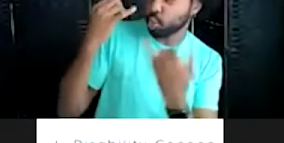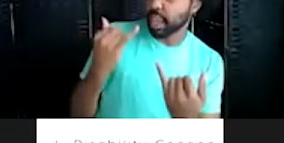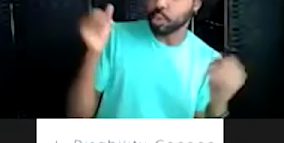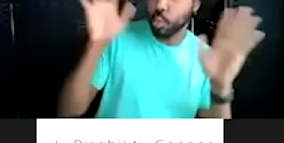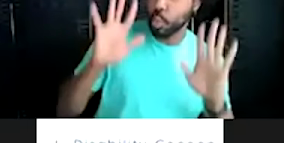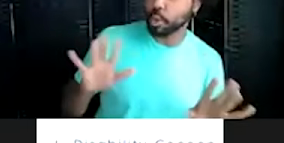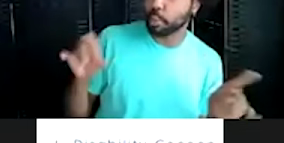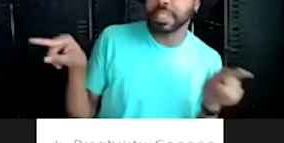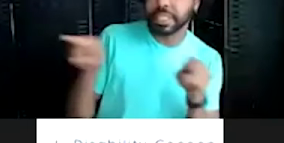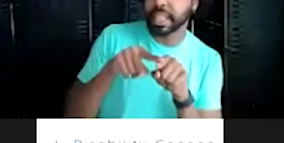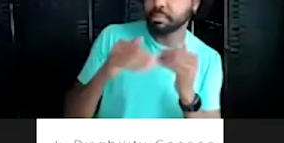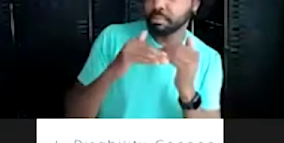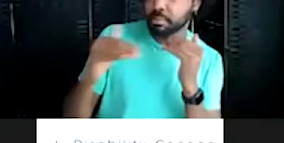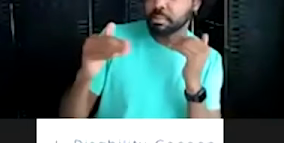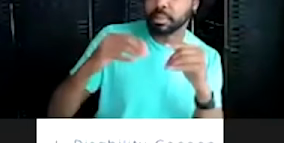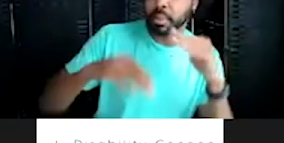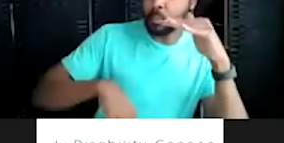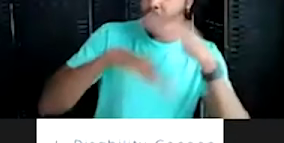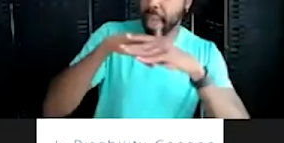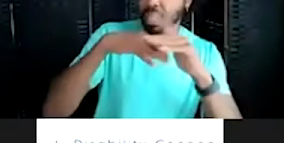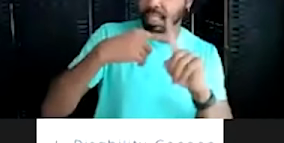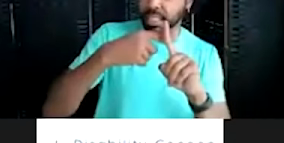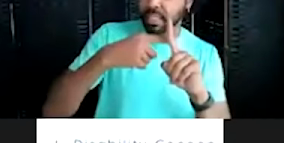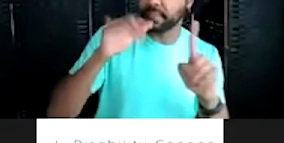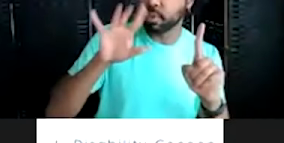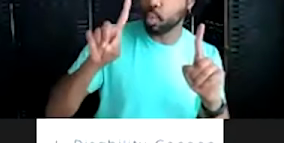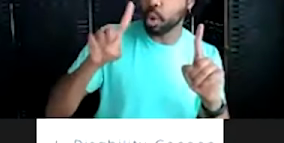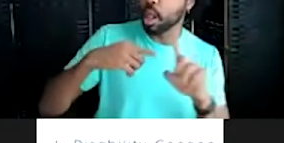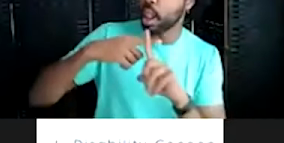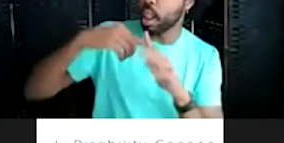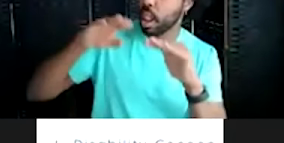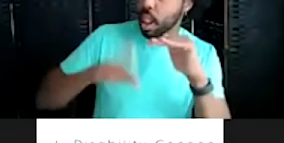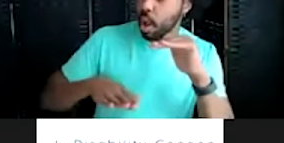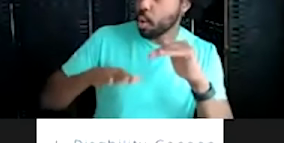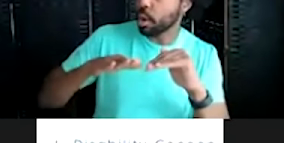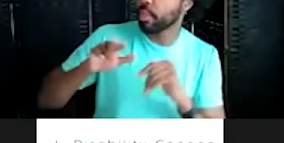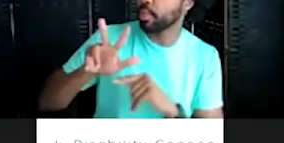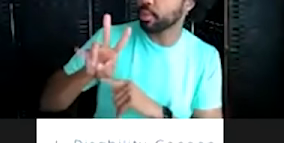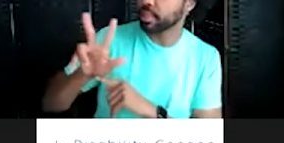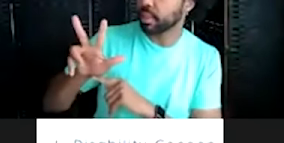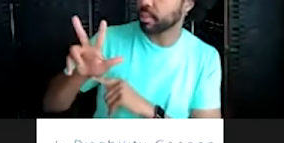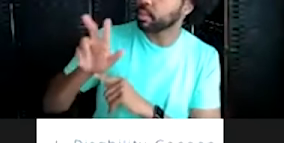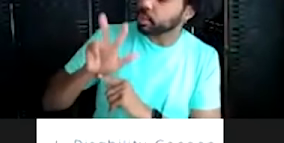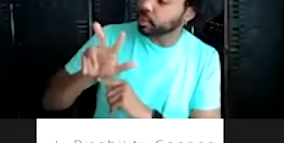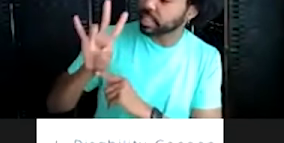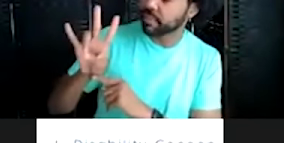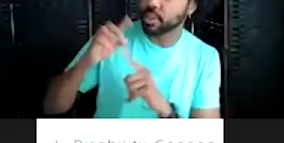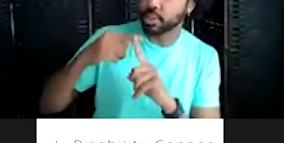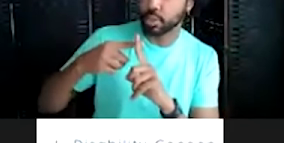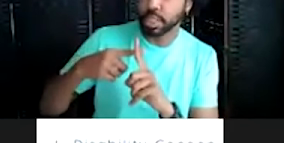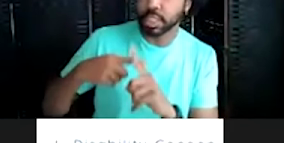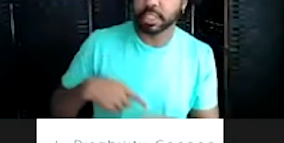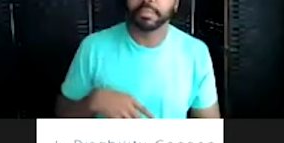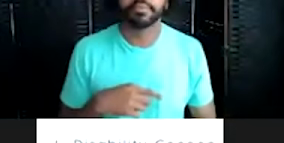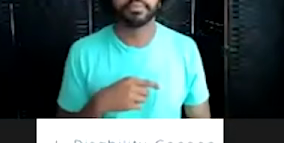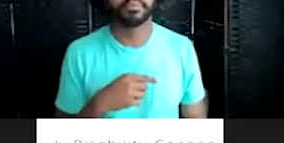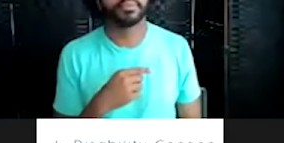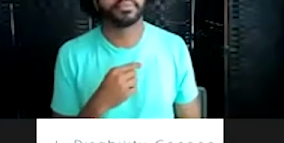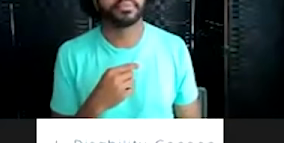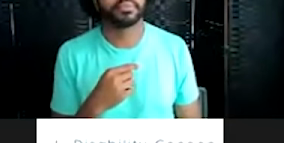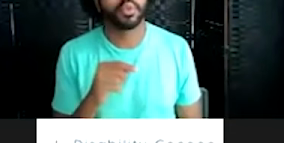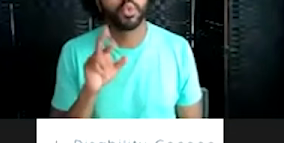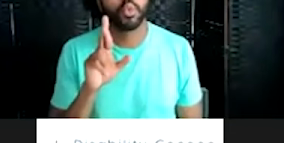high of 51 degrees and a low of 37 degrees. Okay, so the reason that the